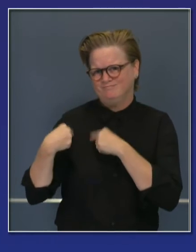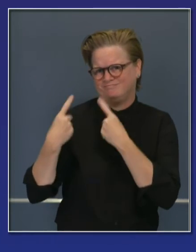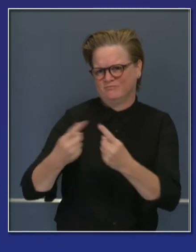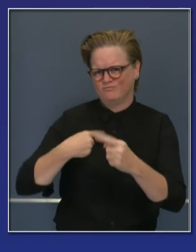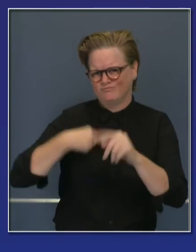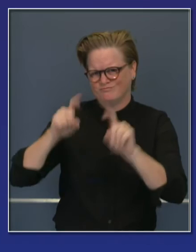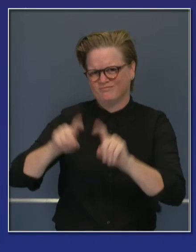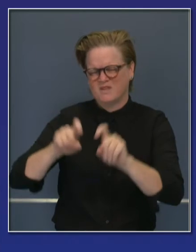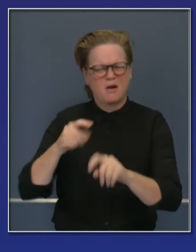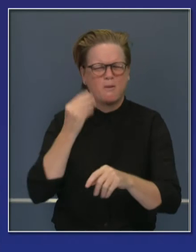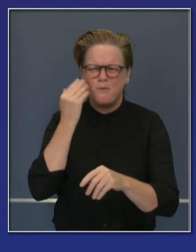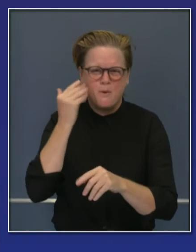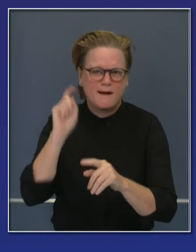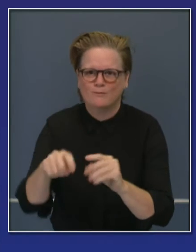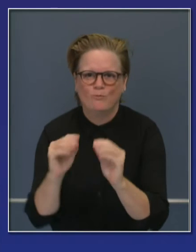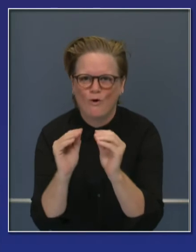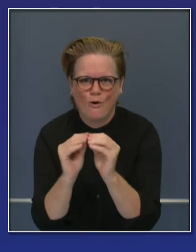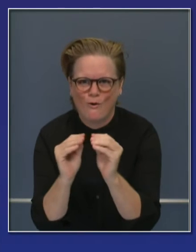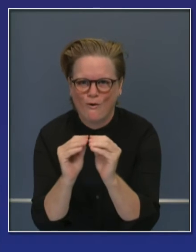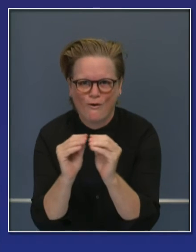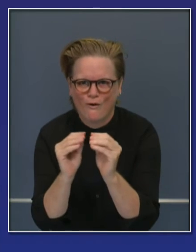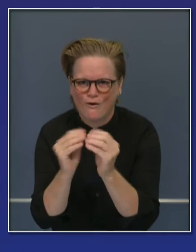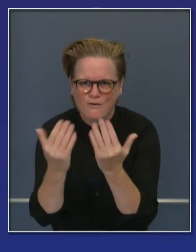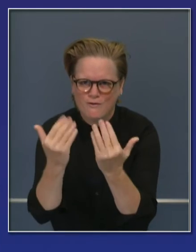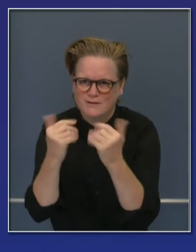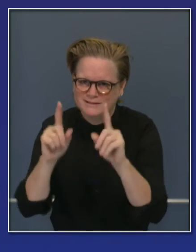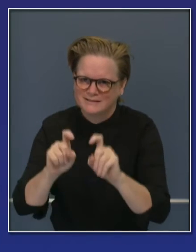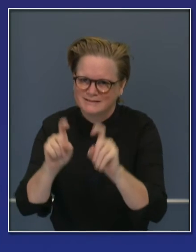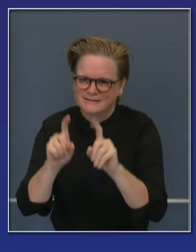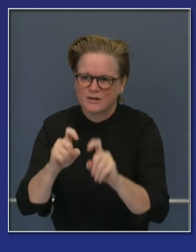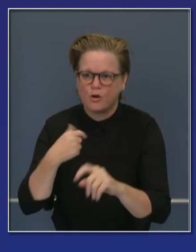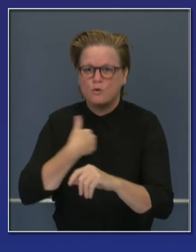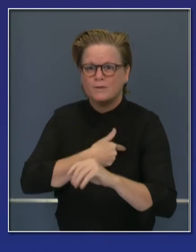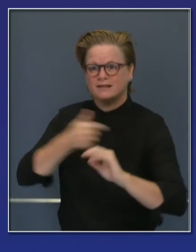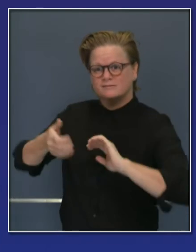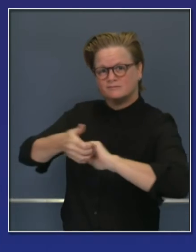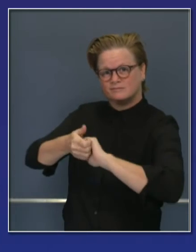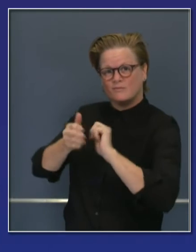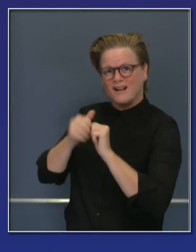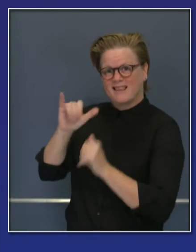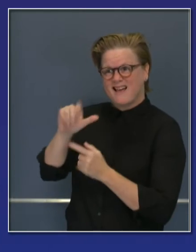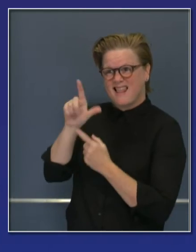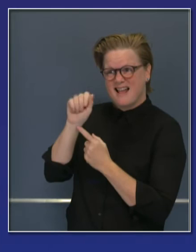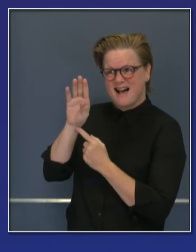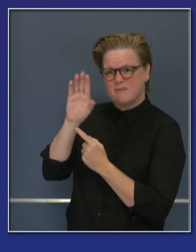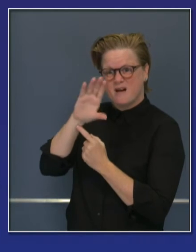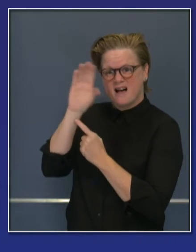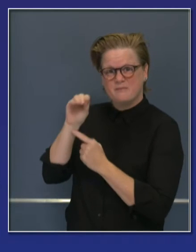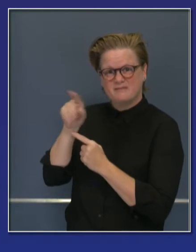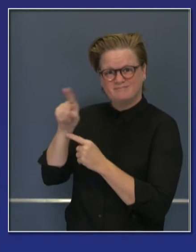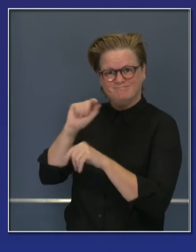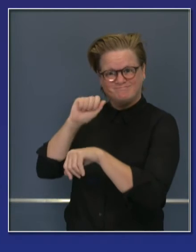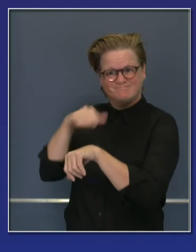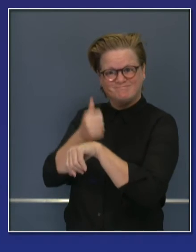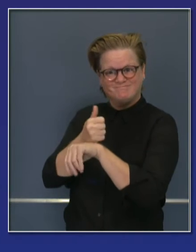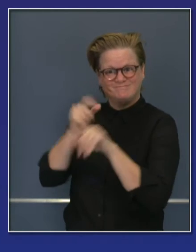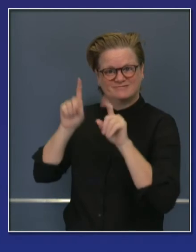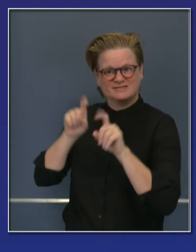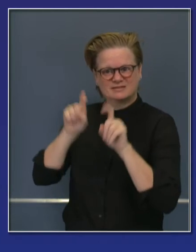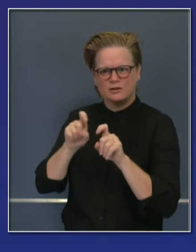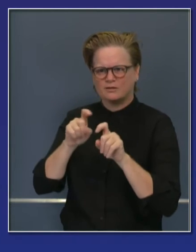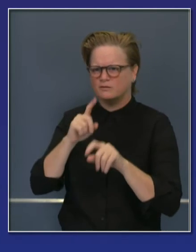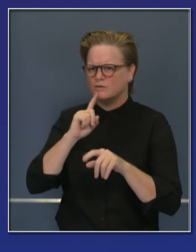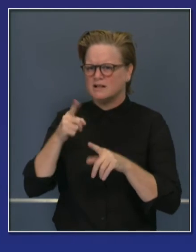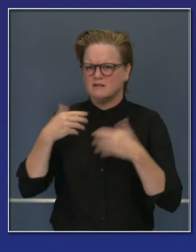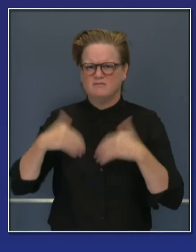parcel of that Perkin-Elmer partnership and our commitment to substantially, again, continue to